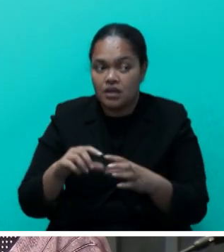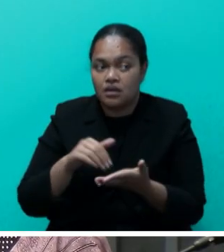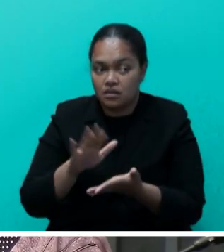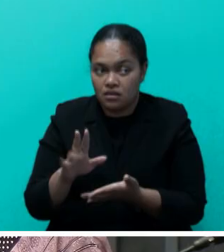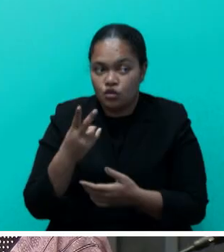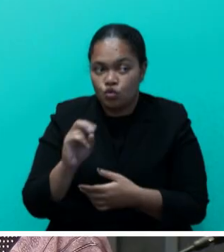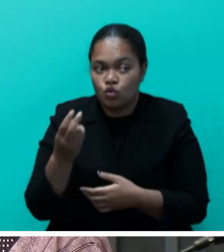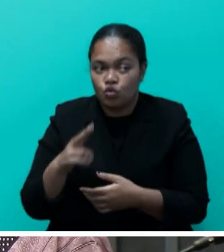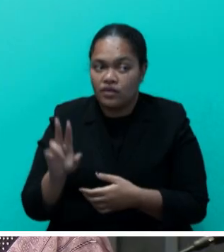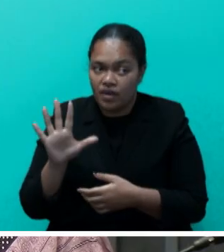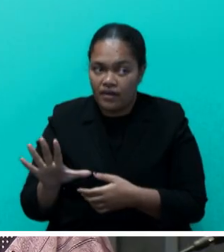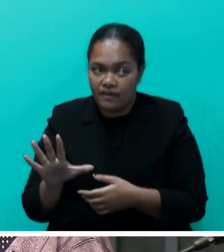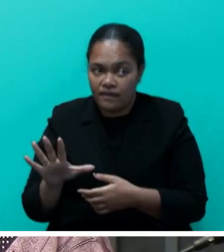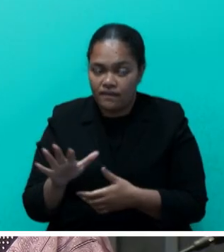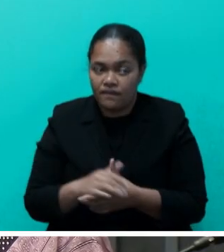2025